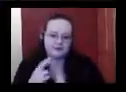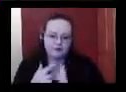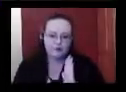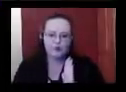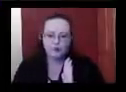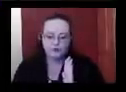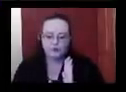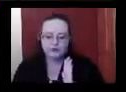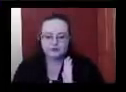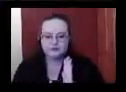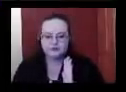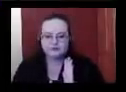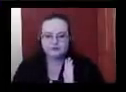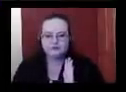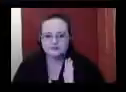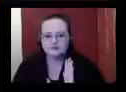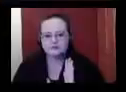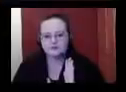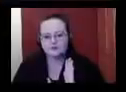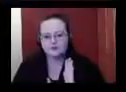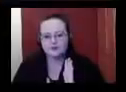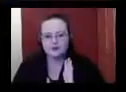and a return to our